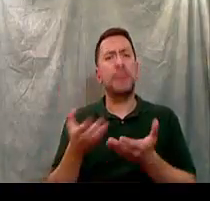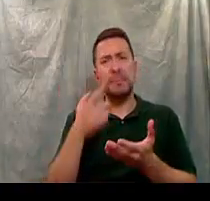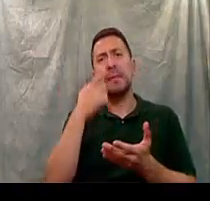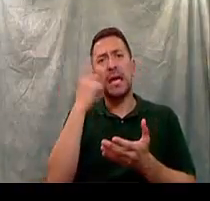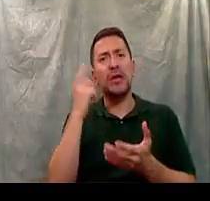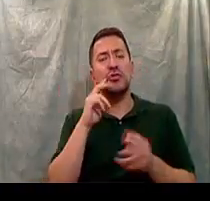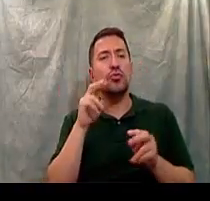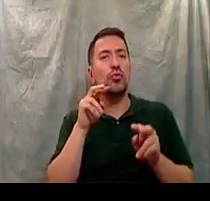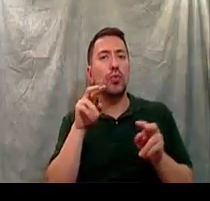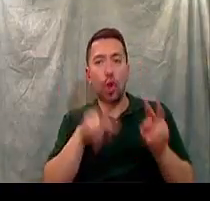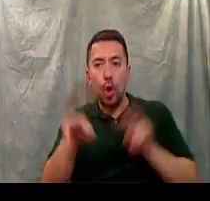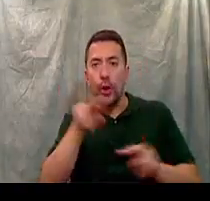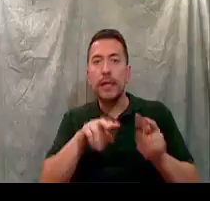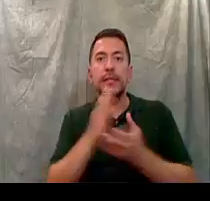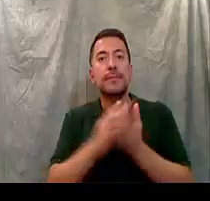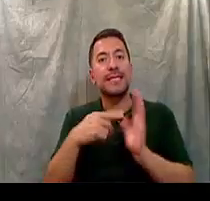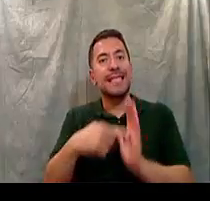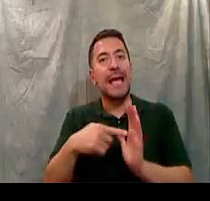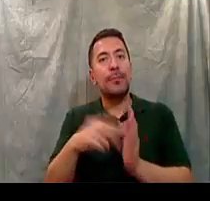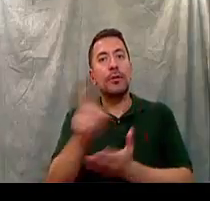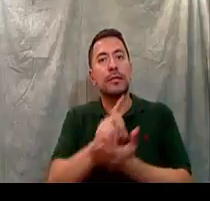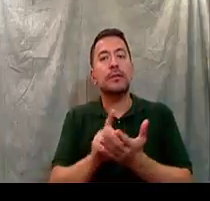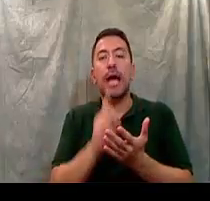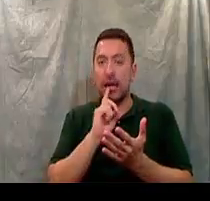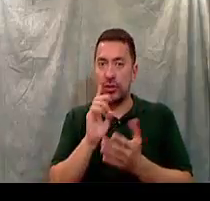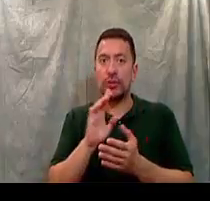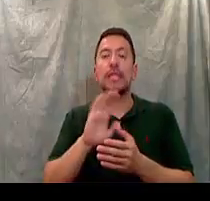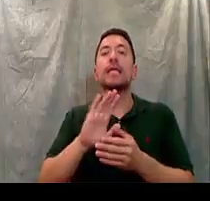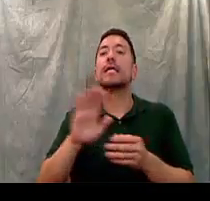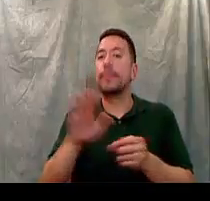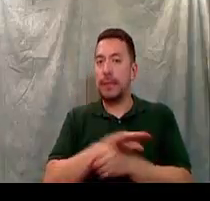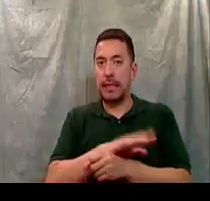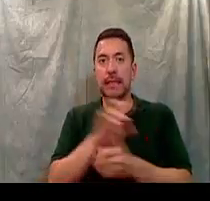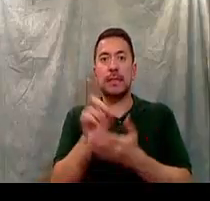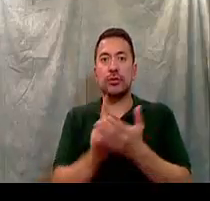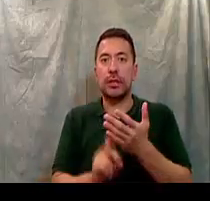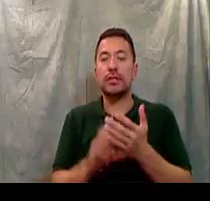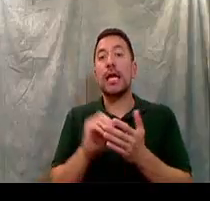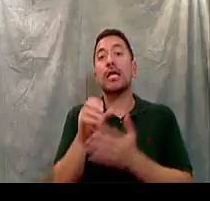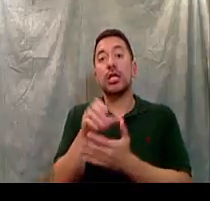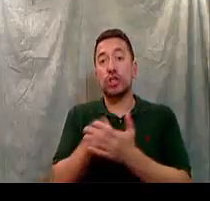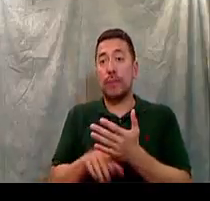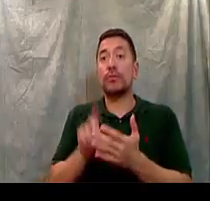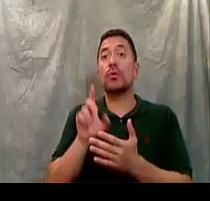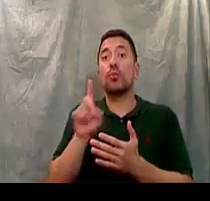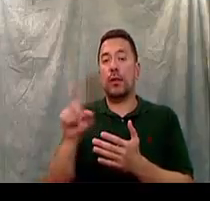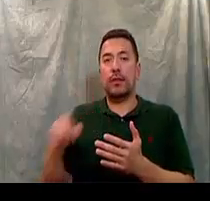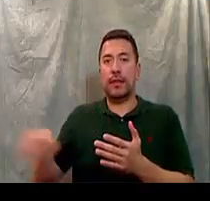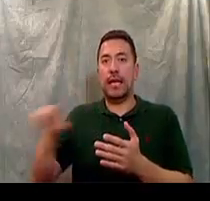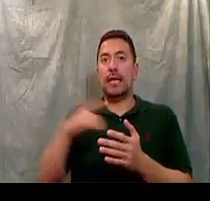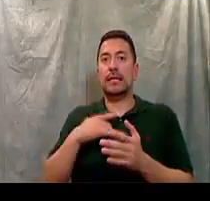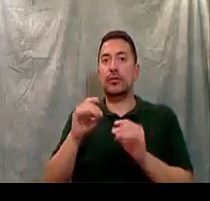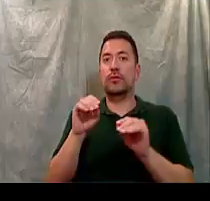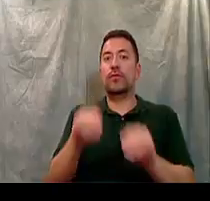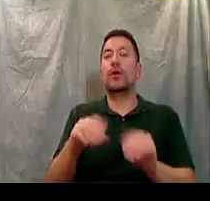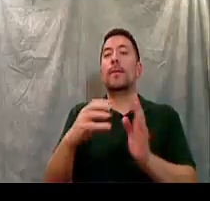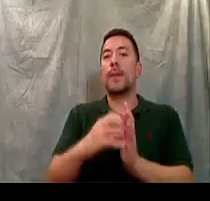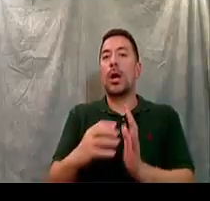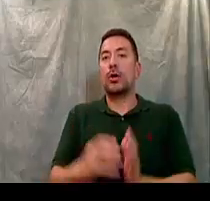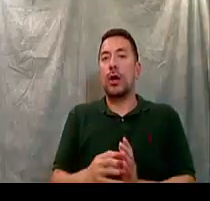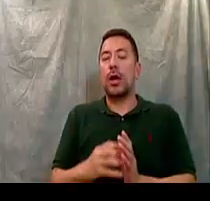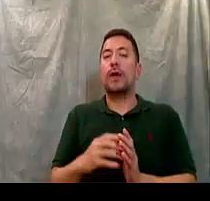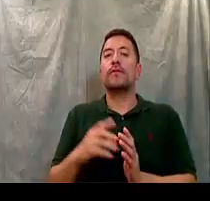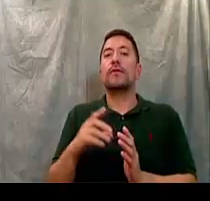at some of these sample dissertations that are actually complete dissertations. And often in chapter 1, they will insert paragraphs once the study is completed to